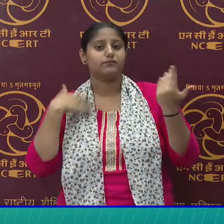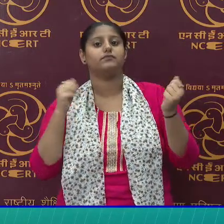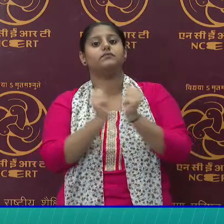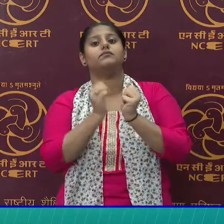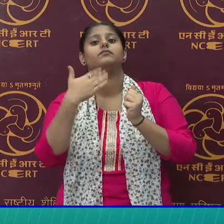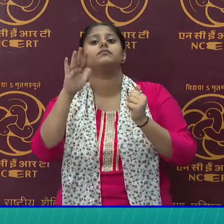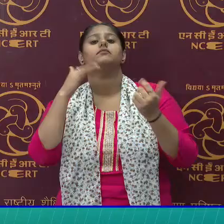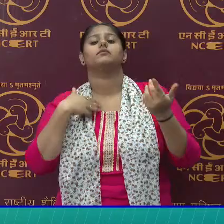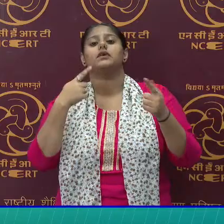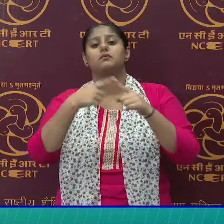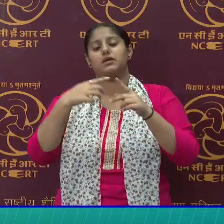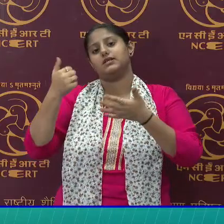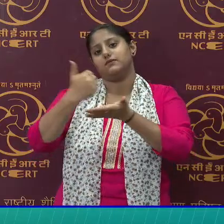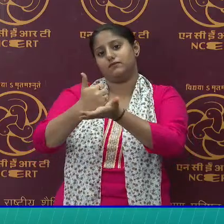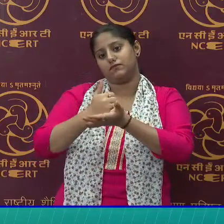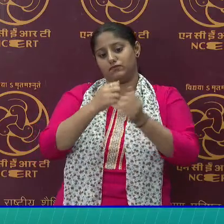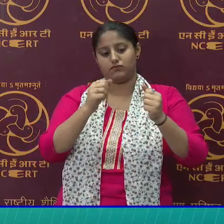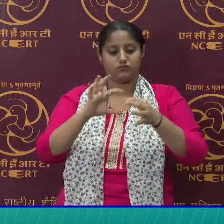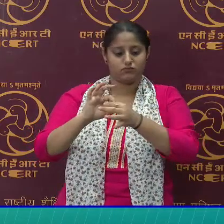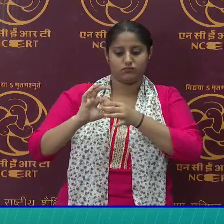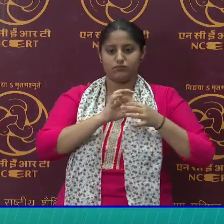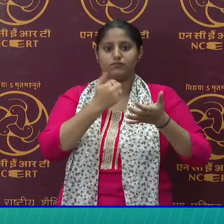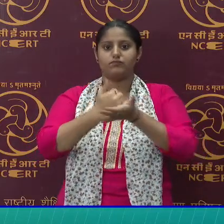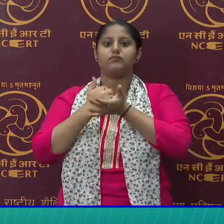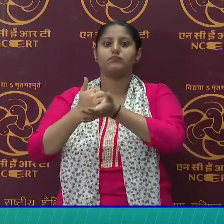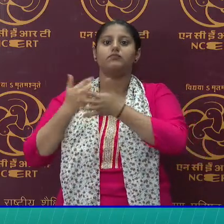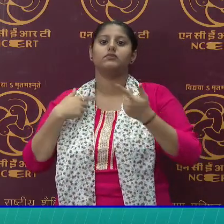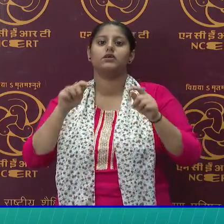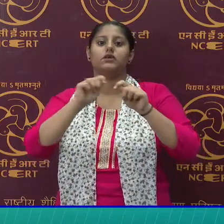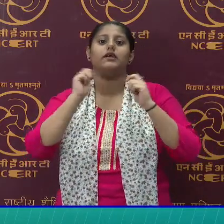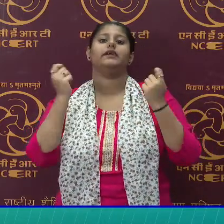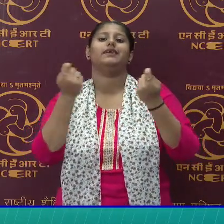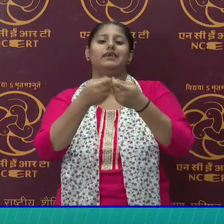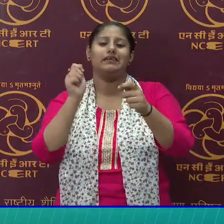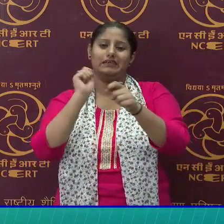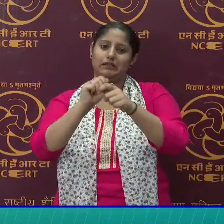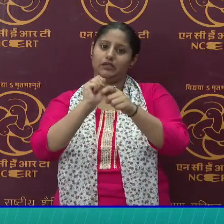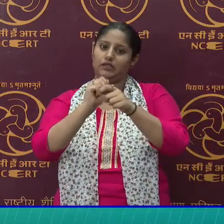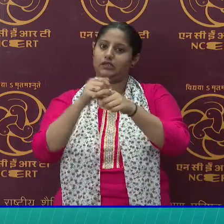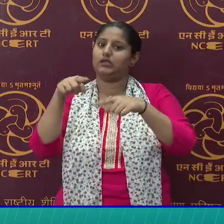we help each other out. So it's basically team spirit in